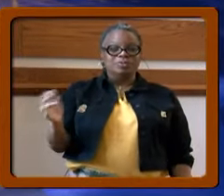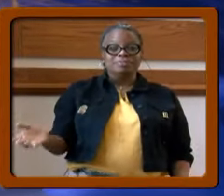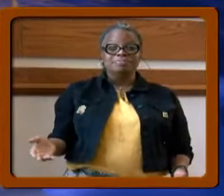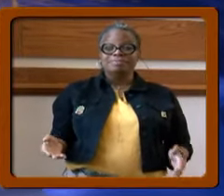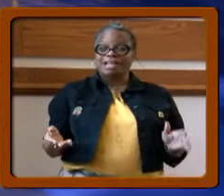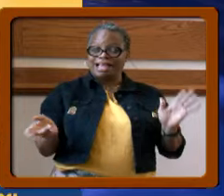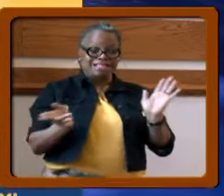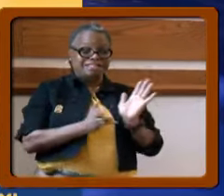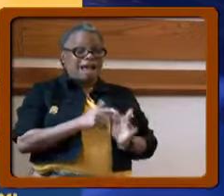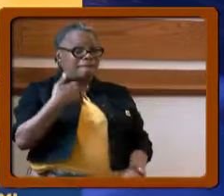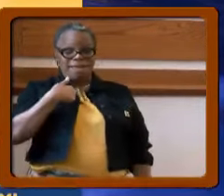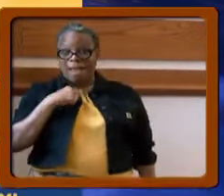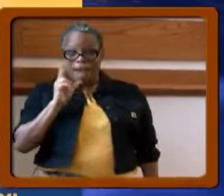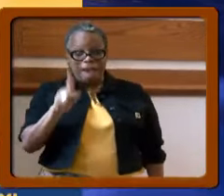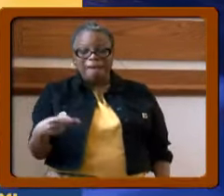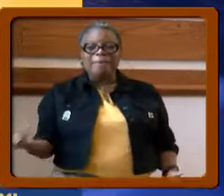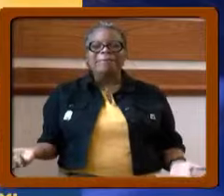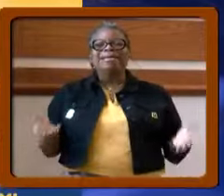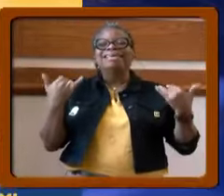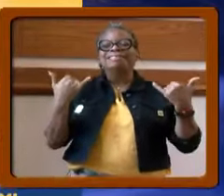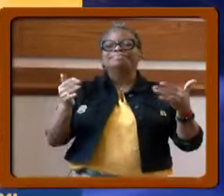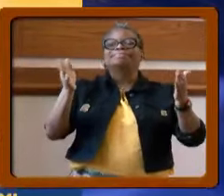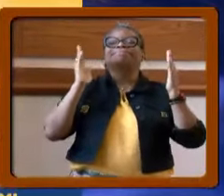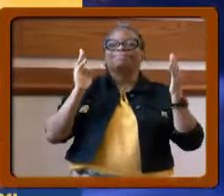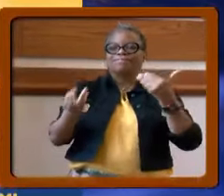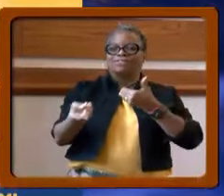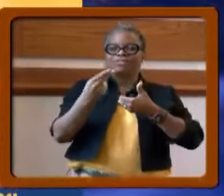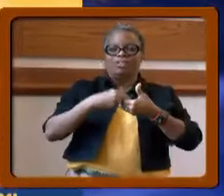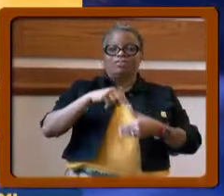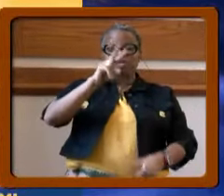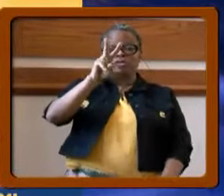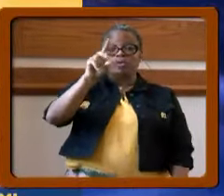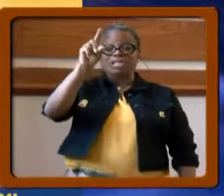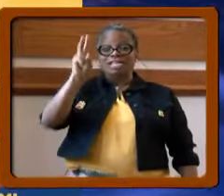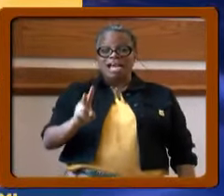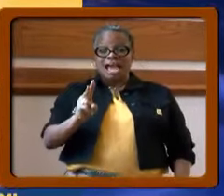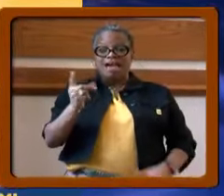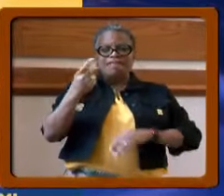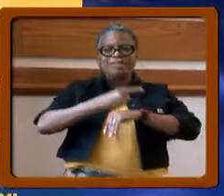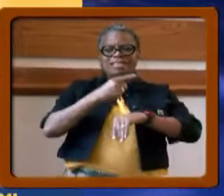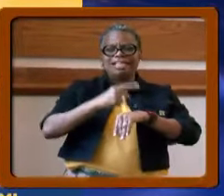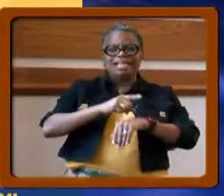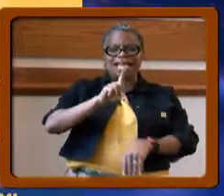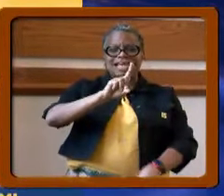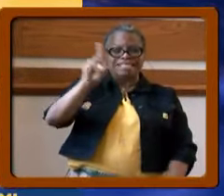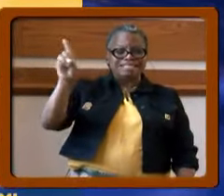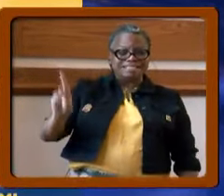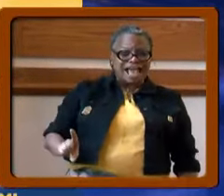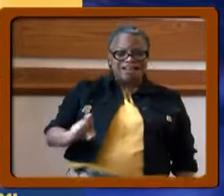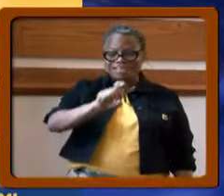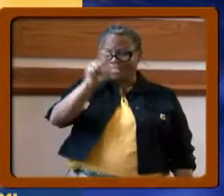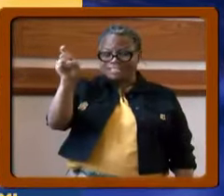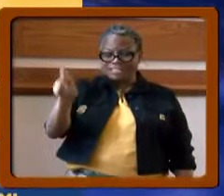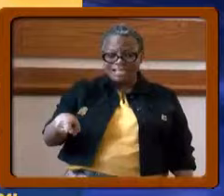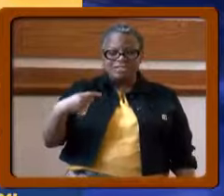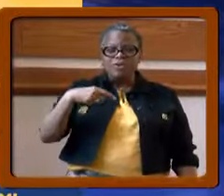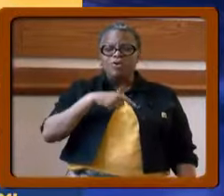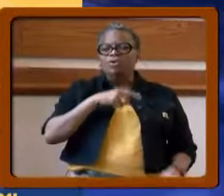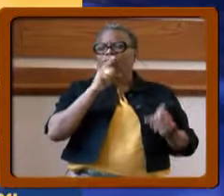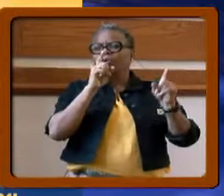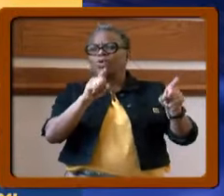Sign me up. Listen, join us for 2.5 days in Dallas, Texas, as we attend